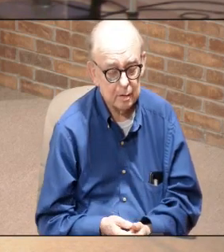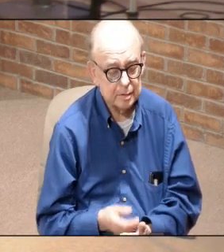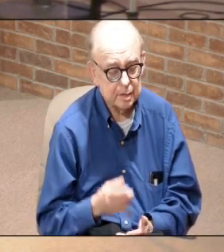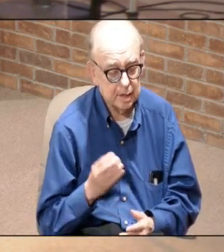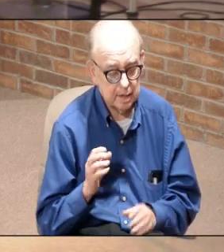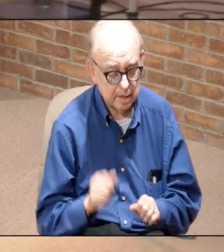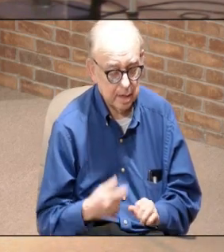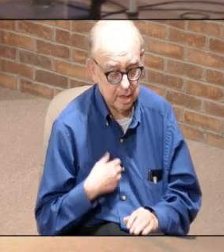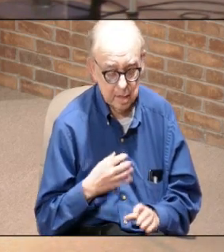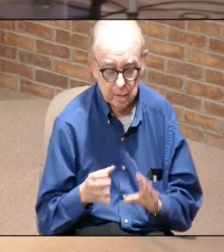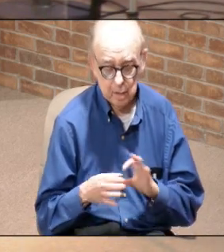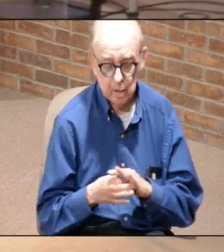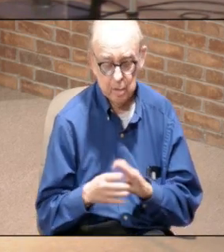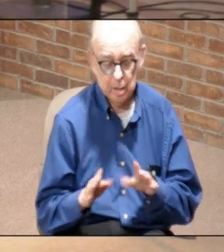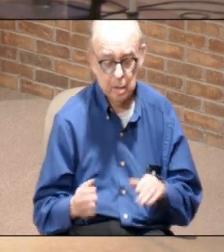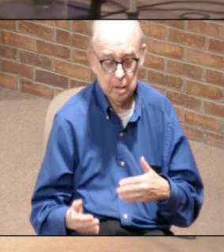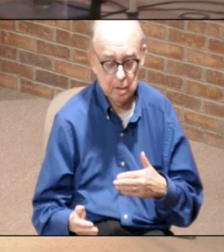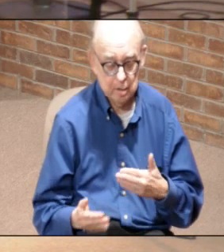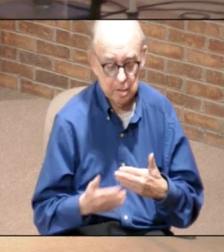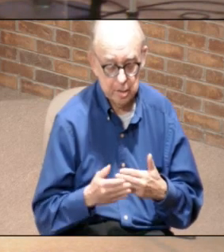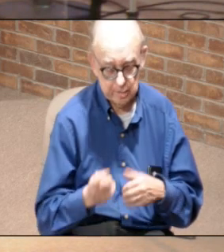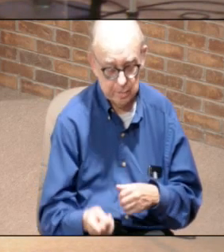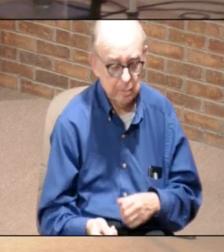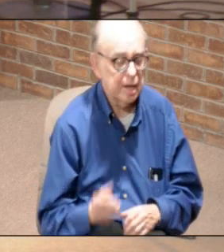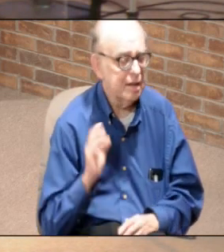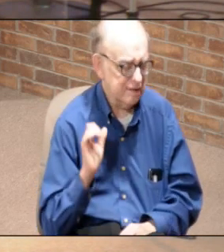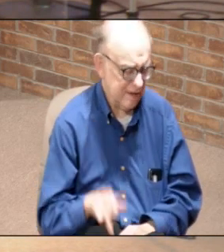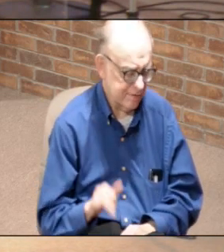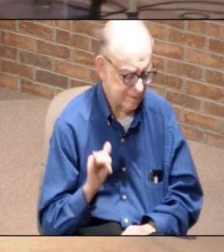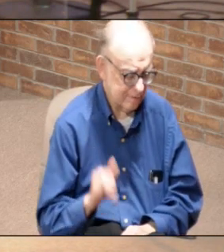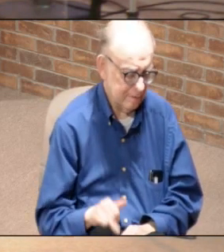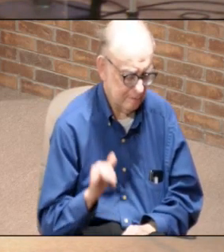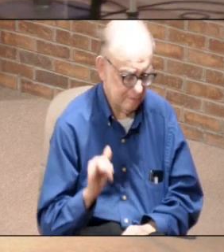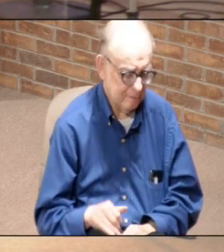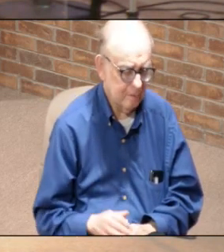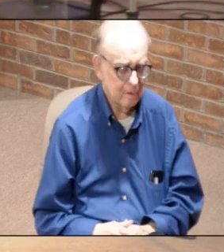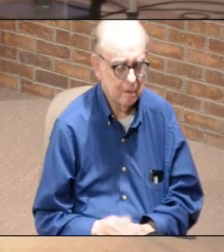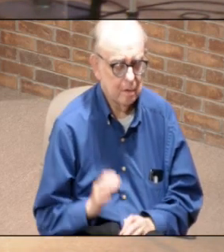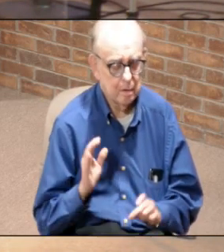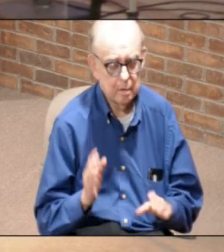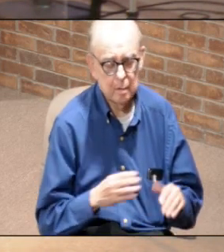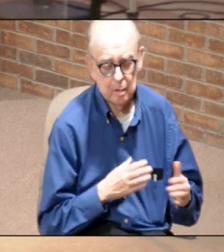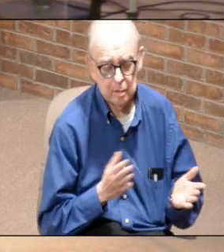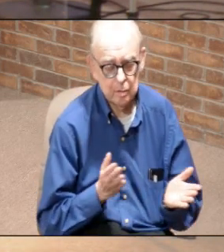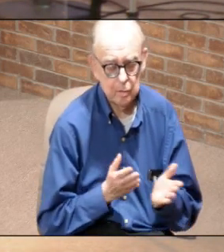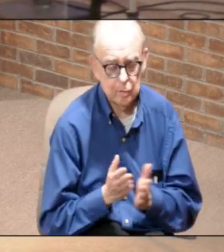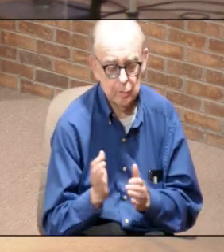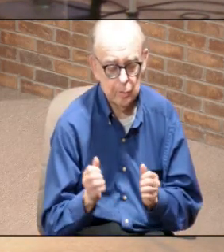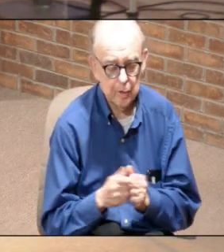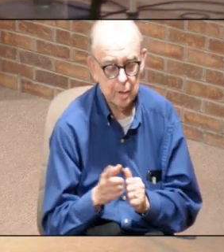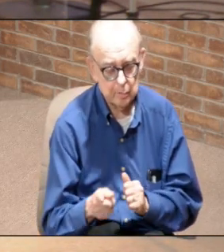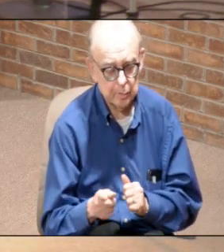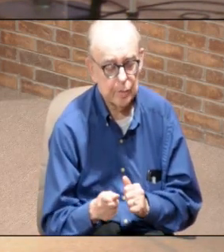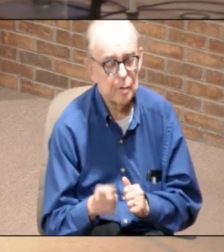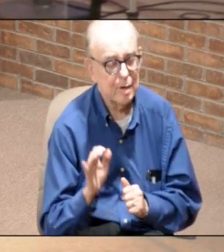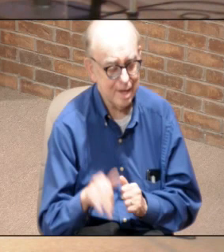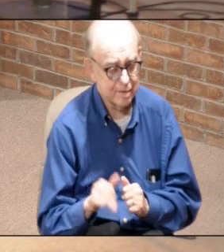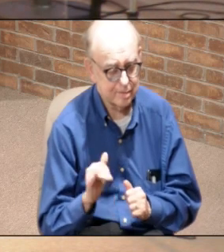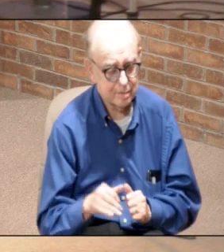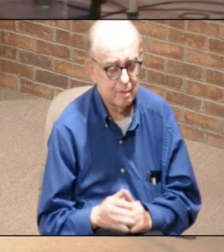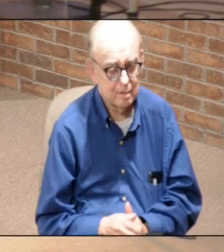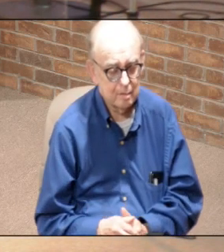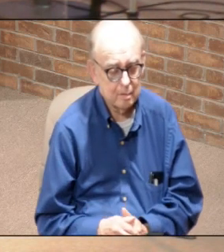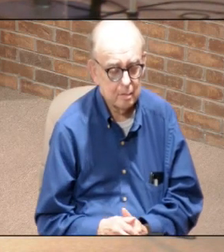So can I join alongside of you? Absolutely. Can I go through it with you? Absolutely.